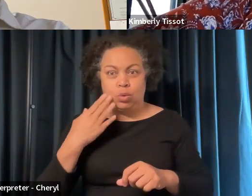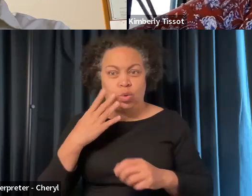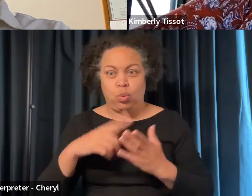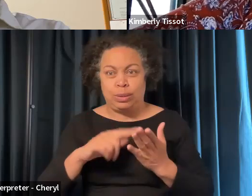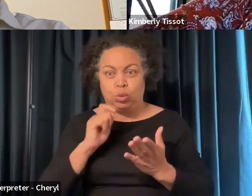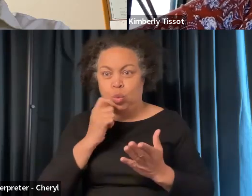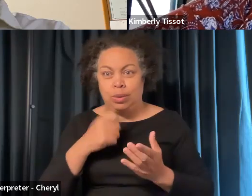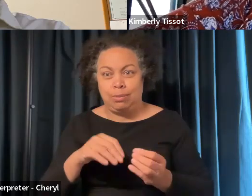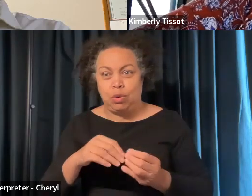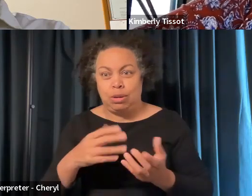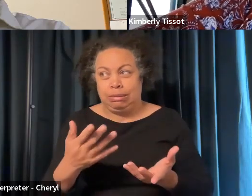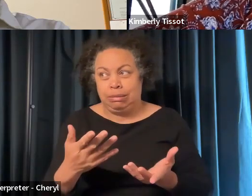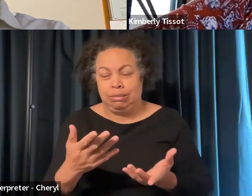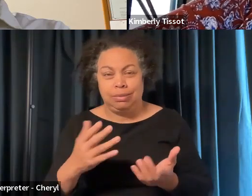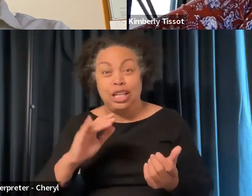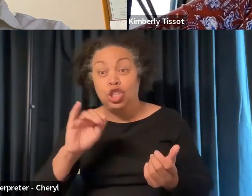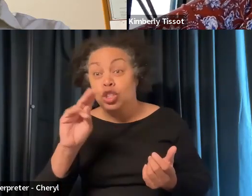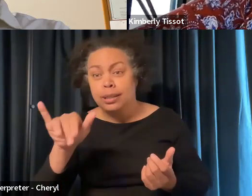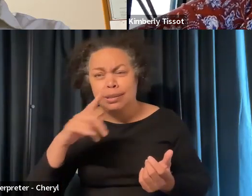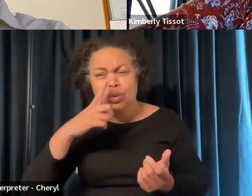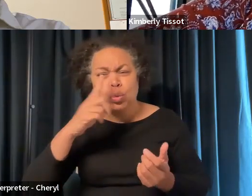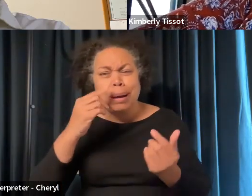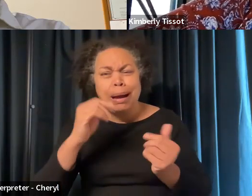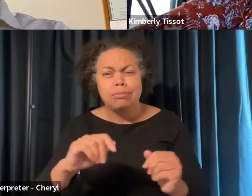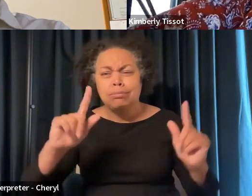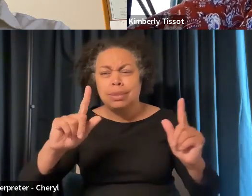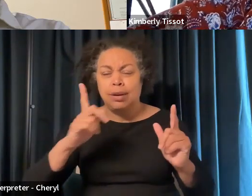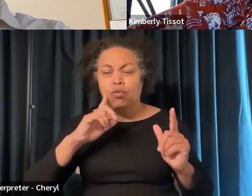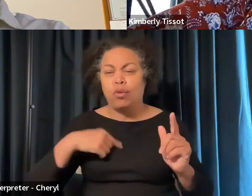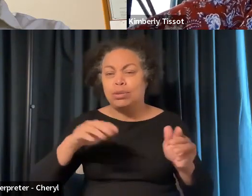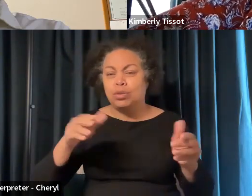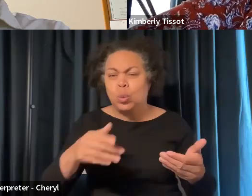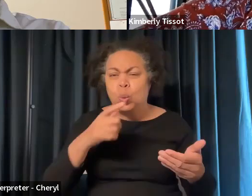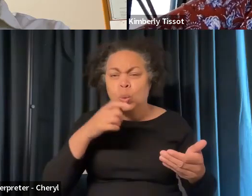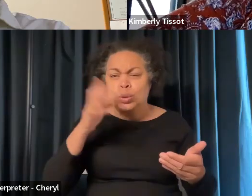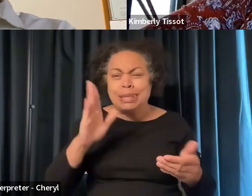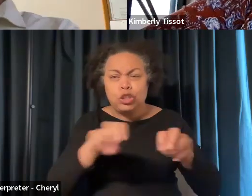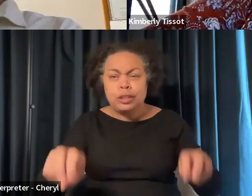Jenny, can we go to the slide so that we can introduce the panel?